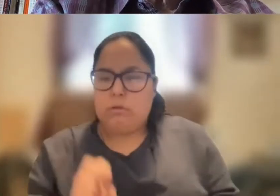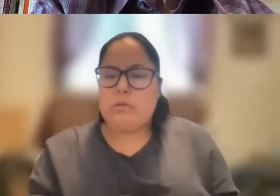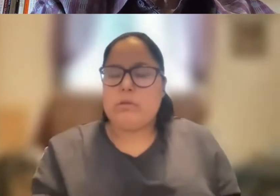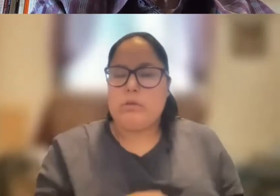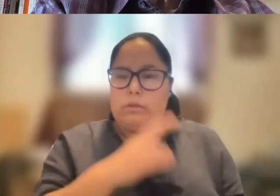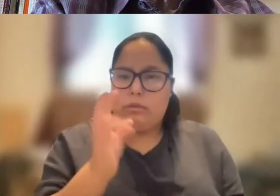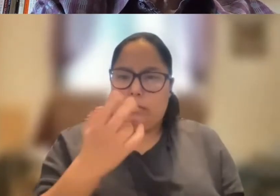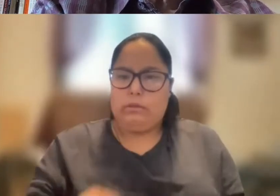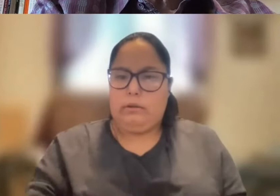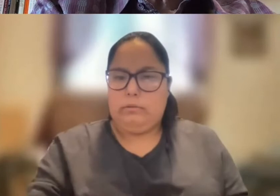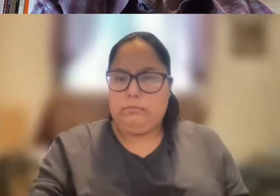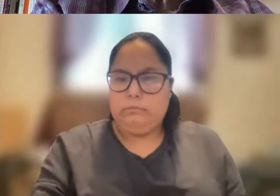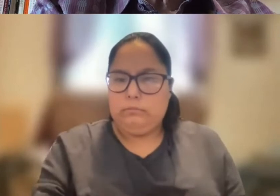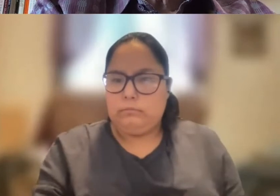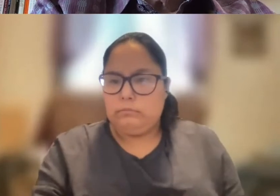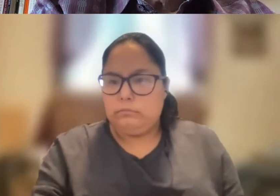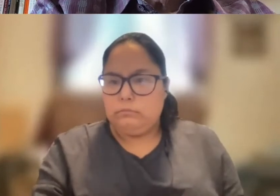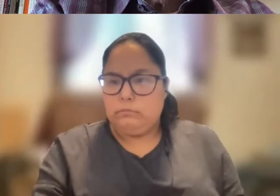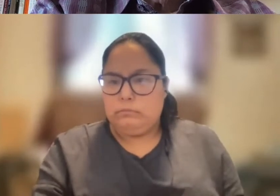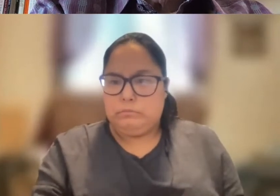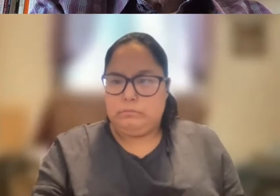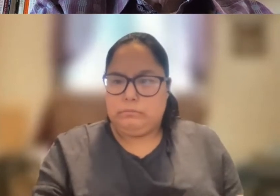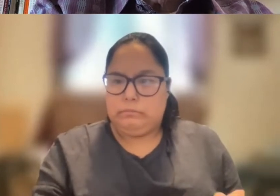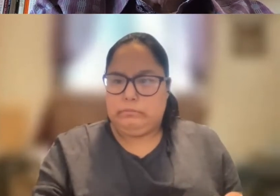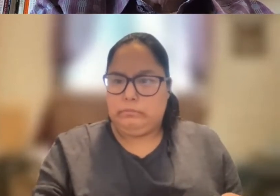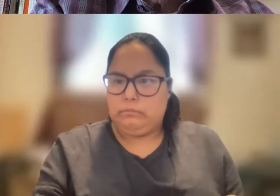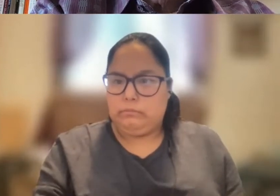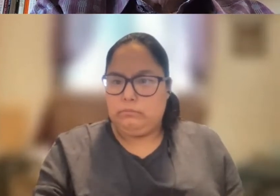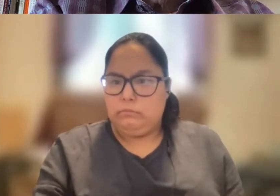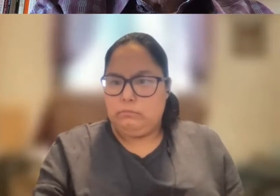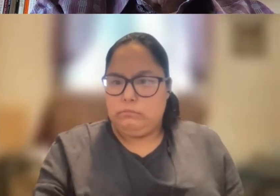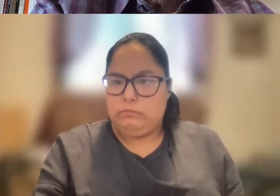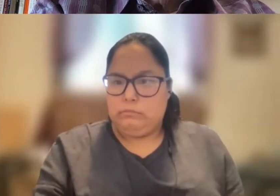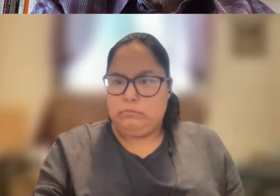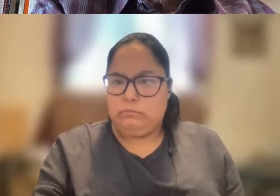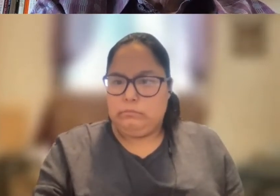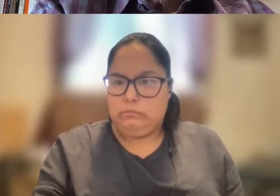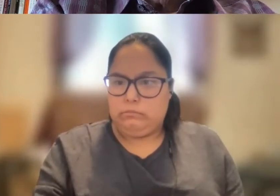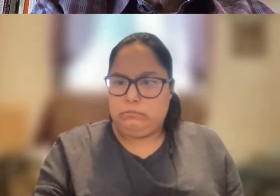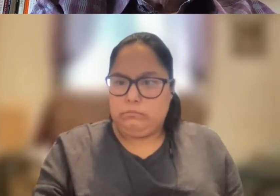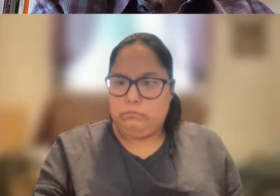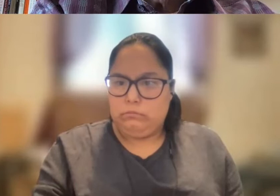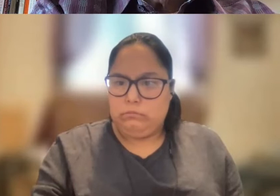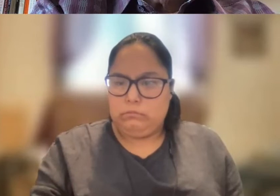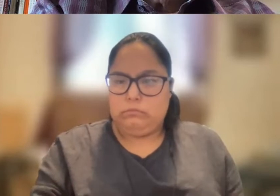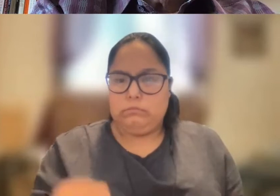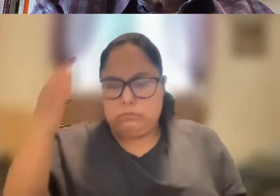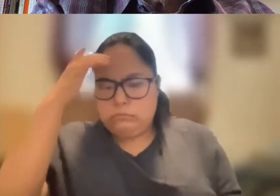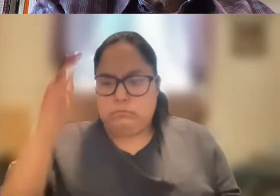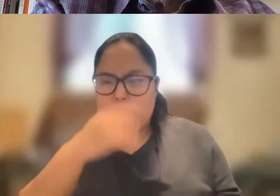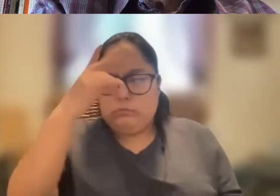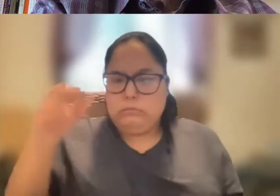just enthralled to have John and Dave at our meeting. And I know I've got my work cut out for me between now and